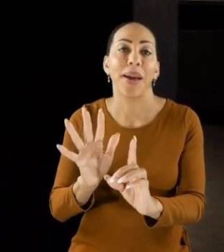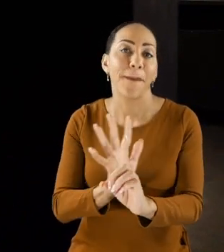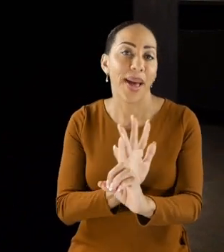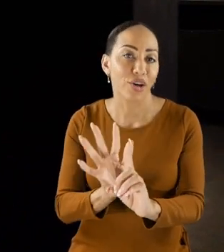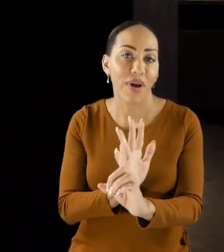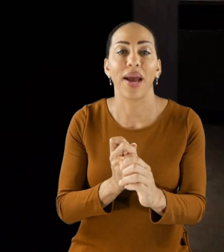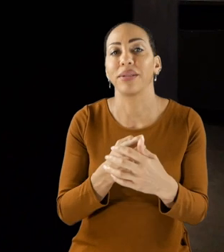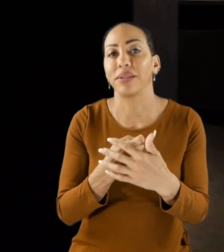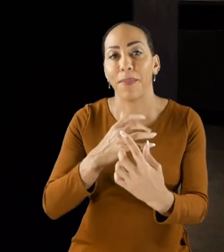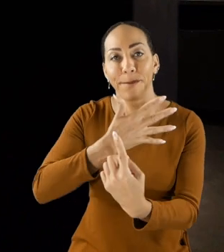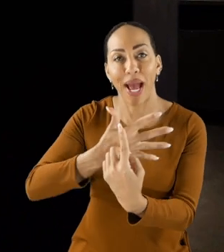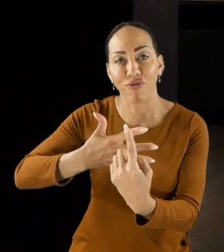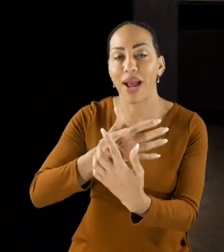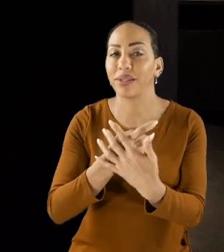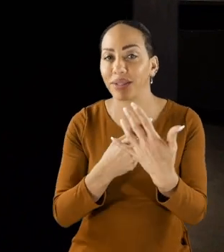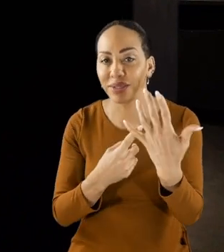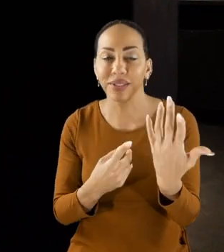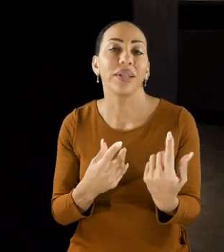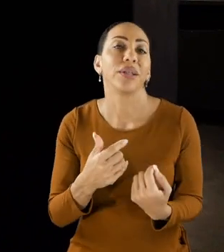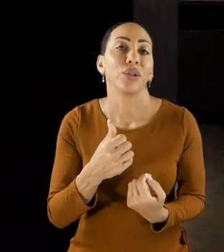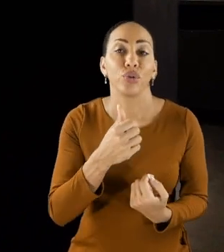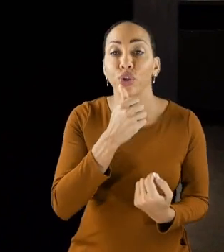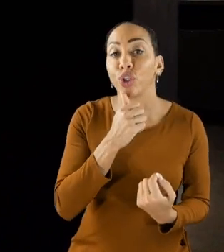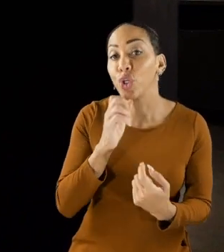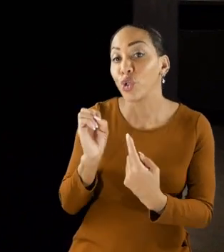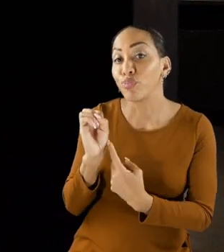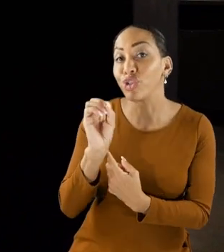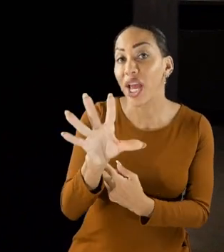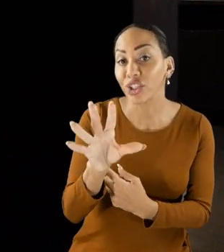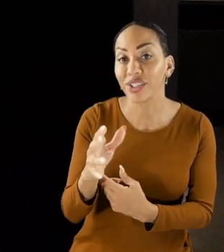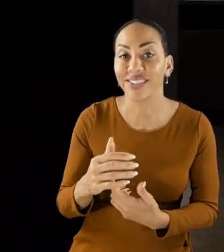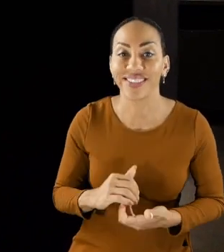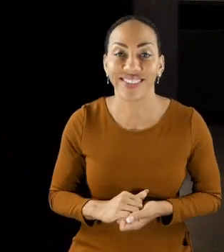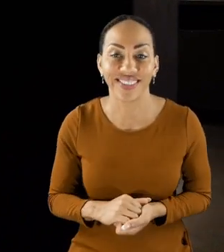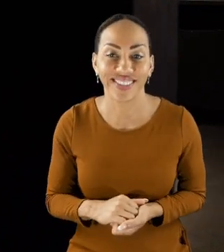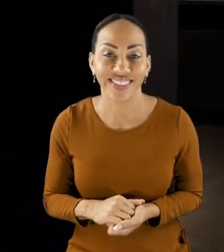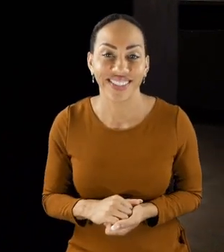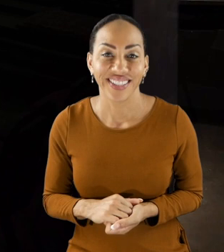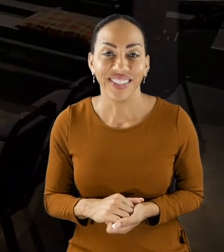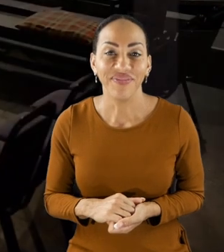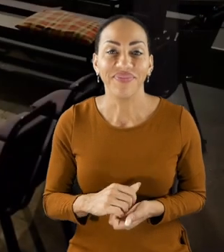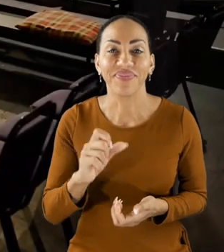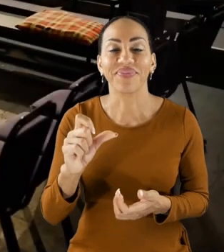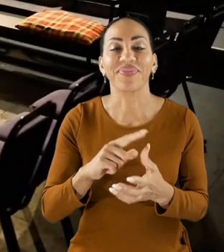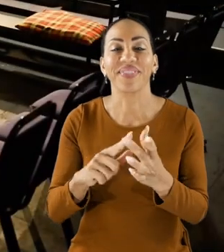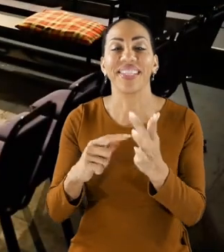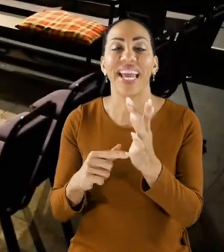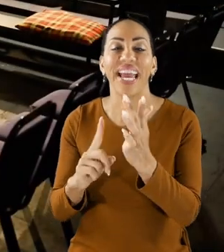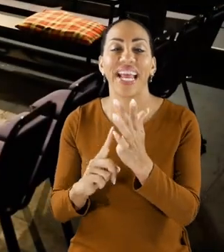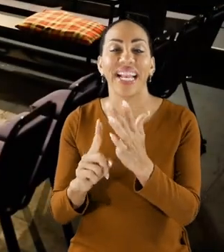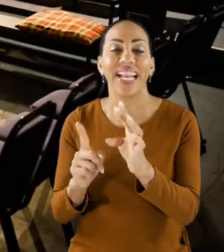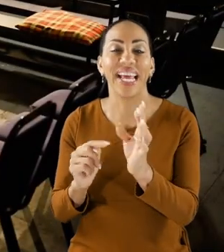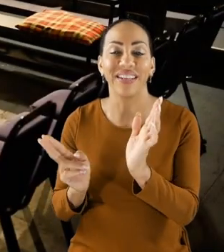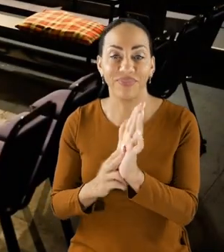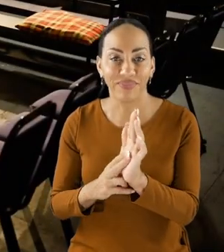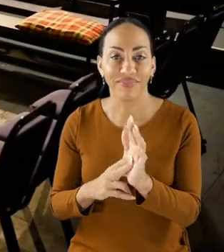them. We can put in backgrounds as well, or have multiple views of different things. We can also use projection. So here we are.